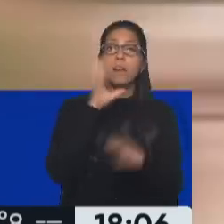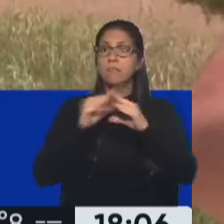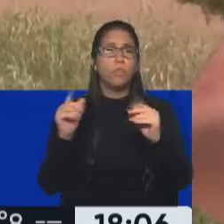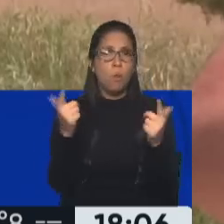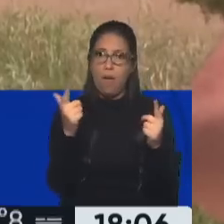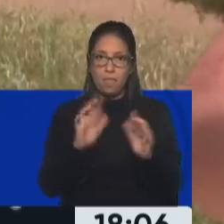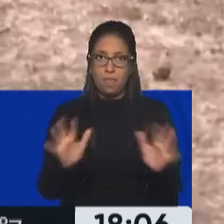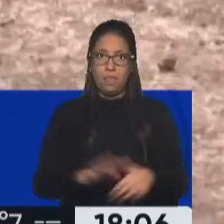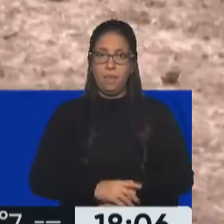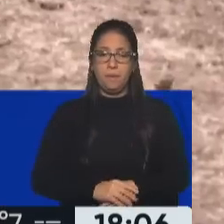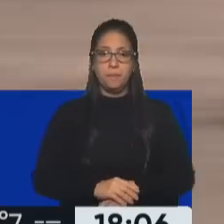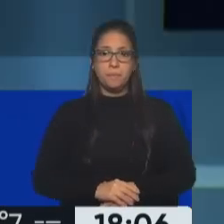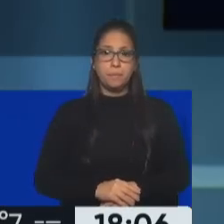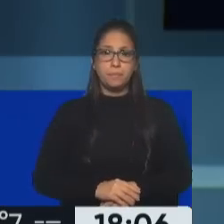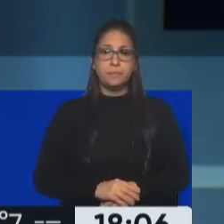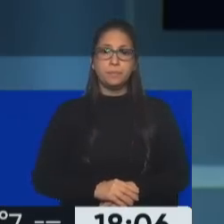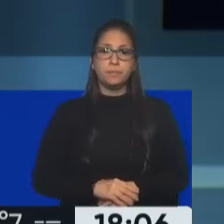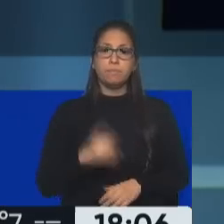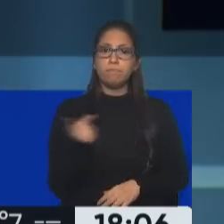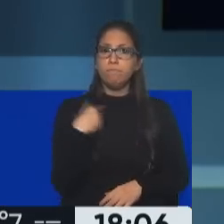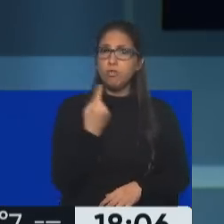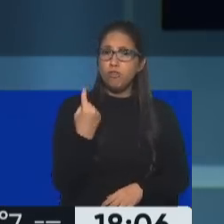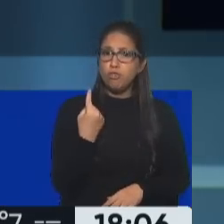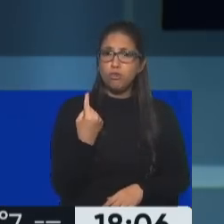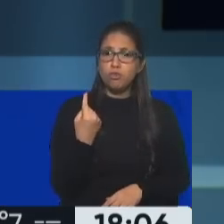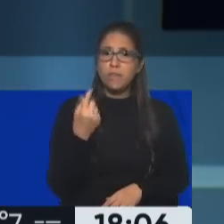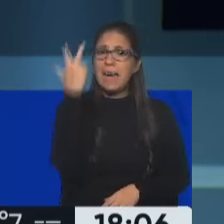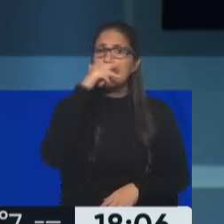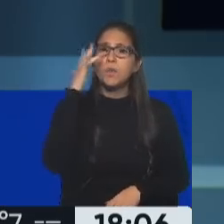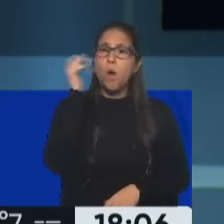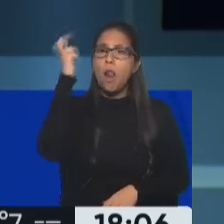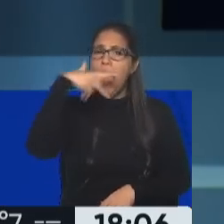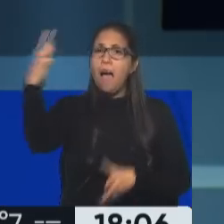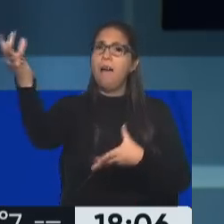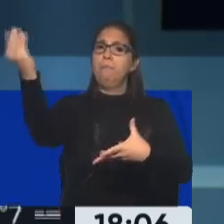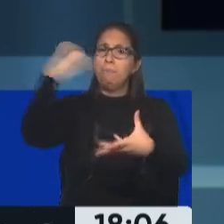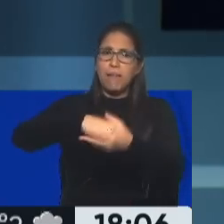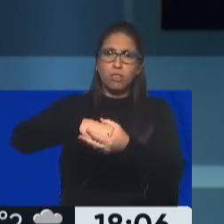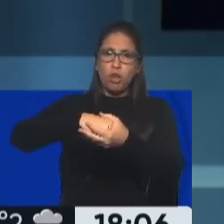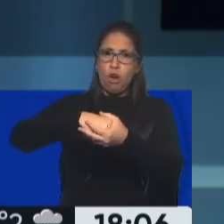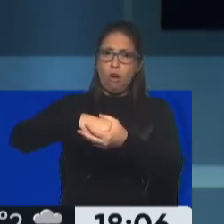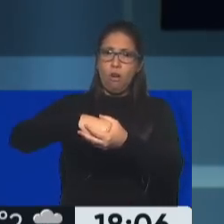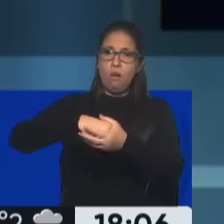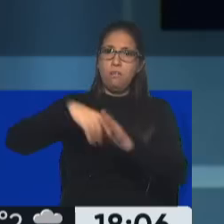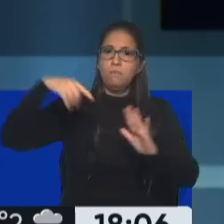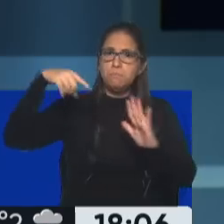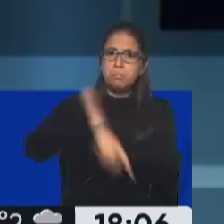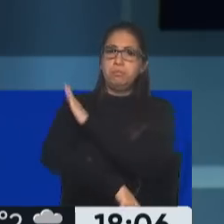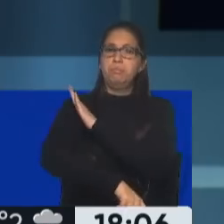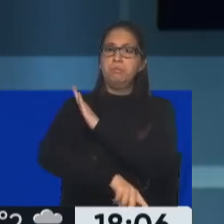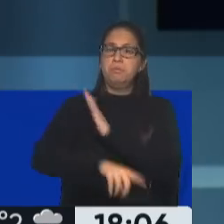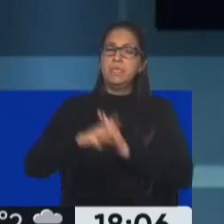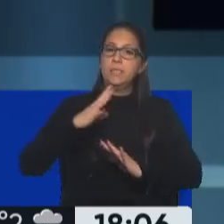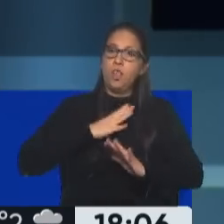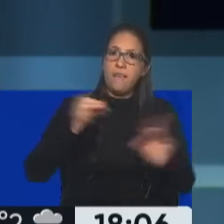Israel. We haven't seen Hezbollah jump in with 2 full feet here. They